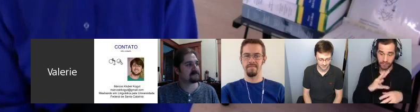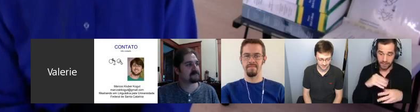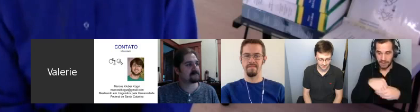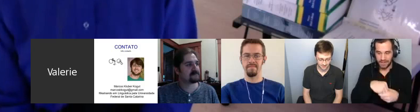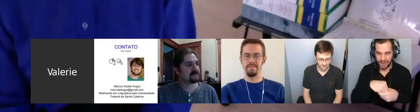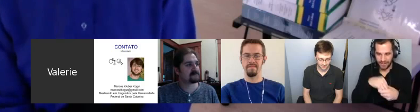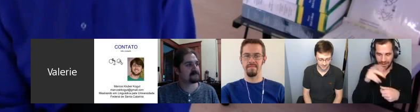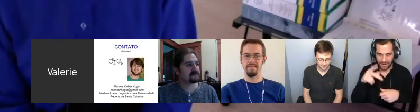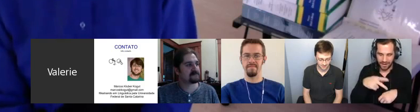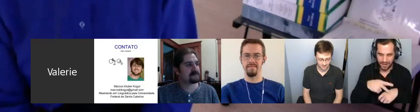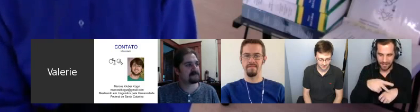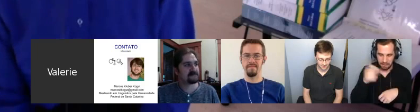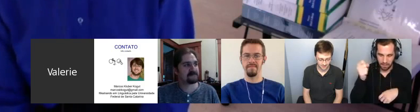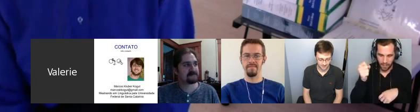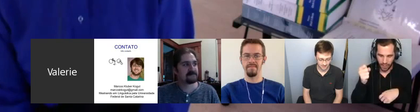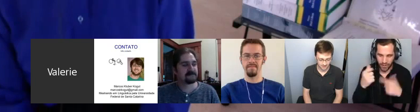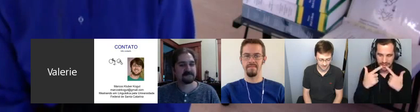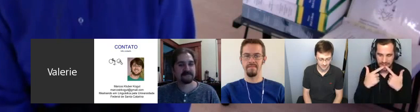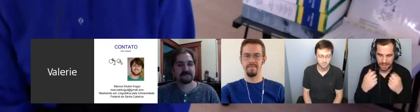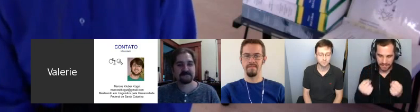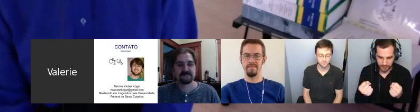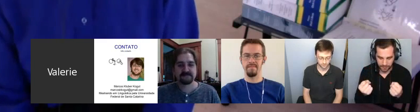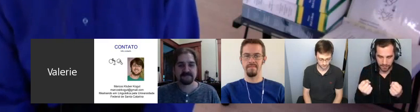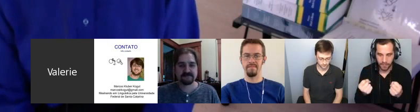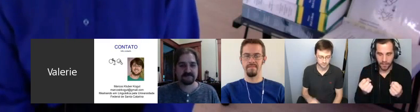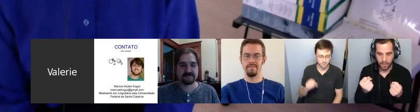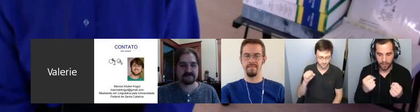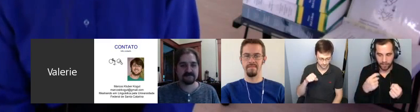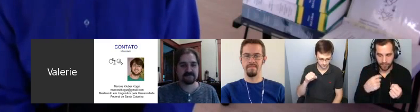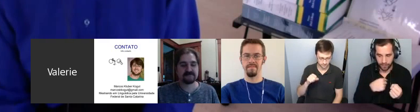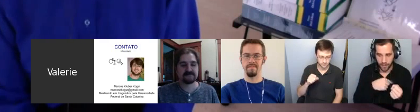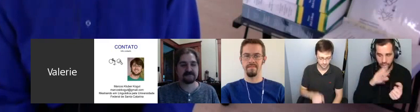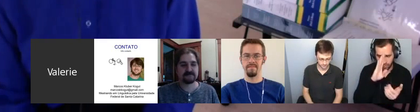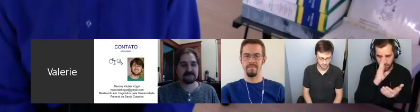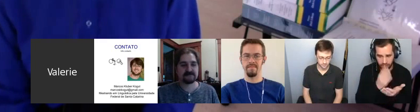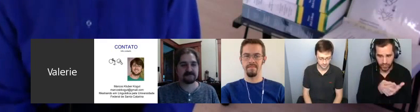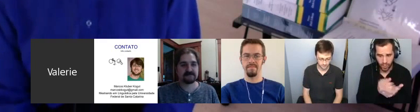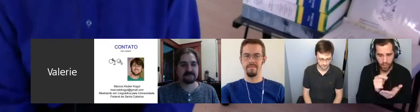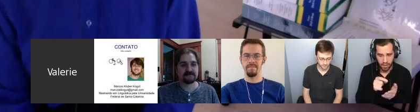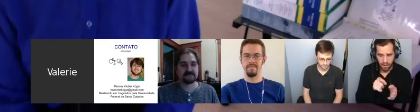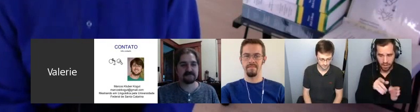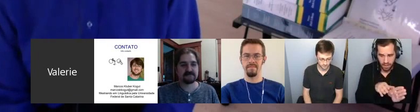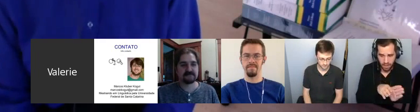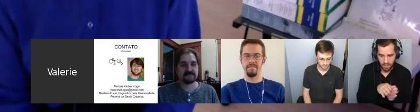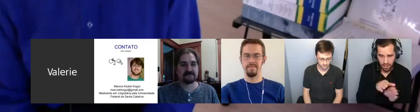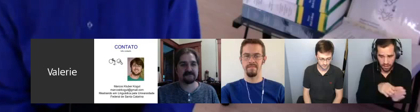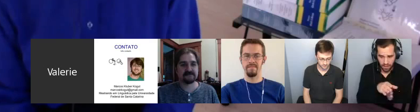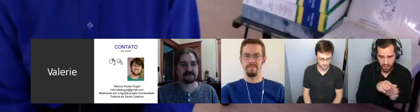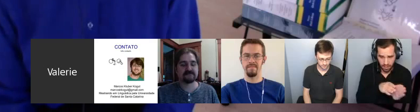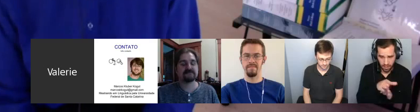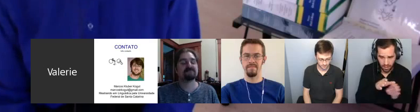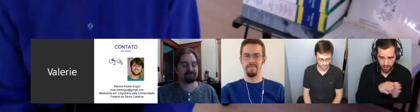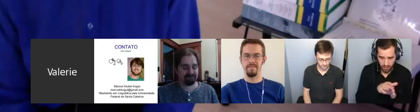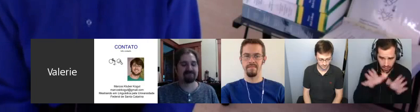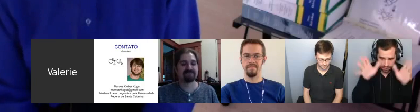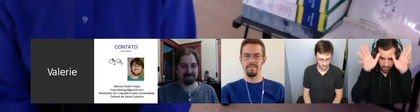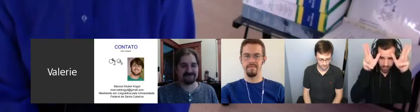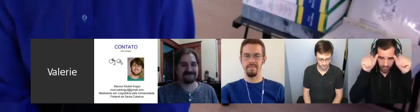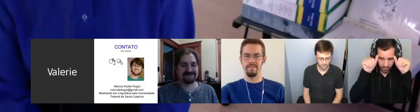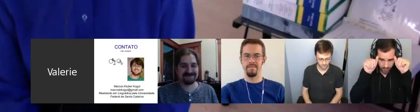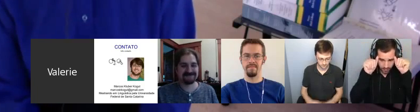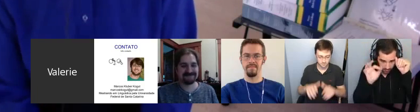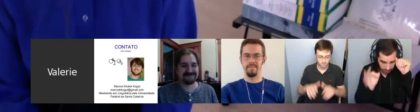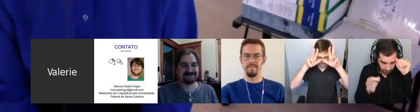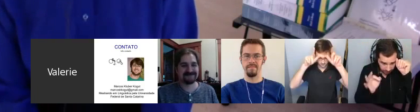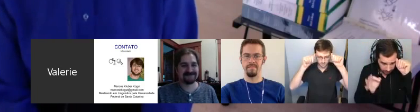And I believe that your advisor or your guide was Professor Dr. Mariano Rossi Stumpf, is